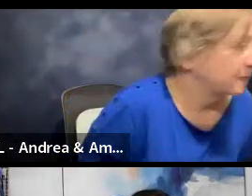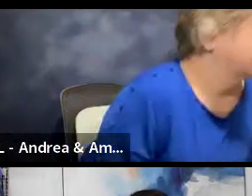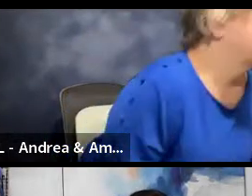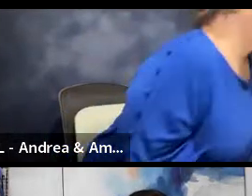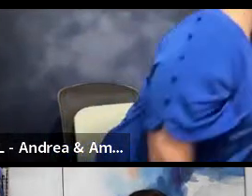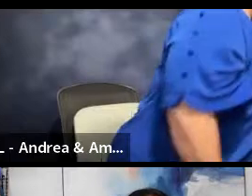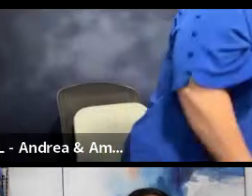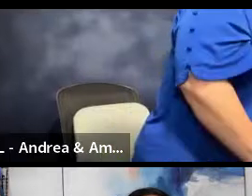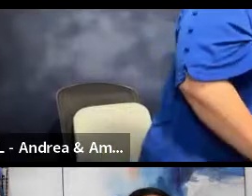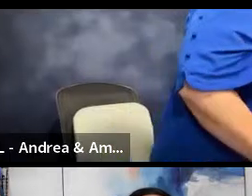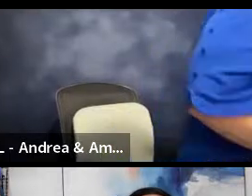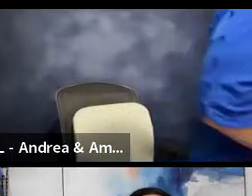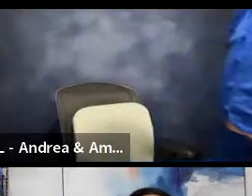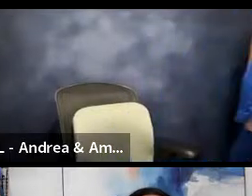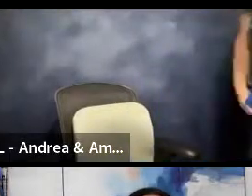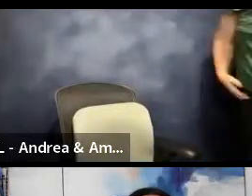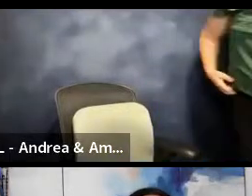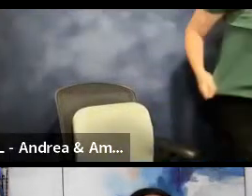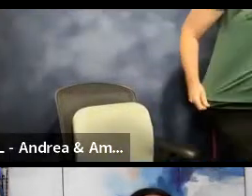is yes and no.